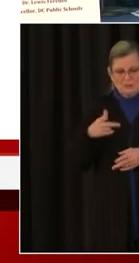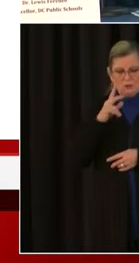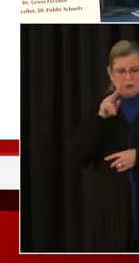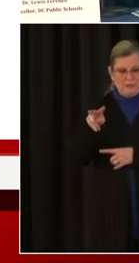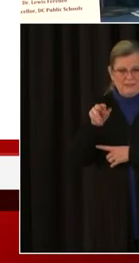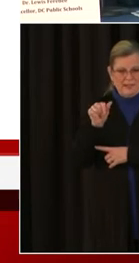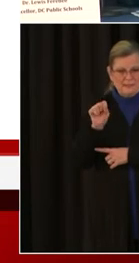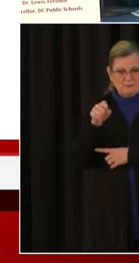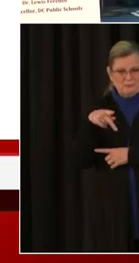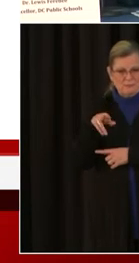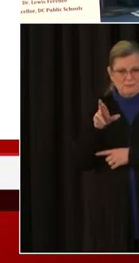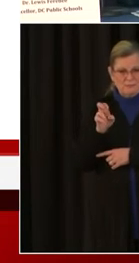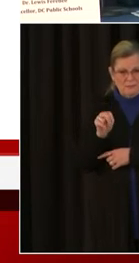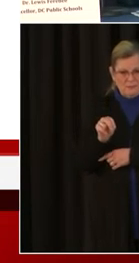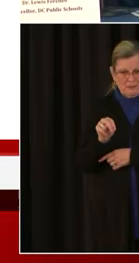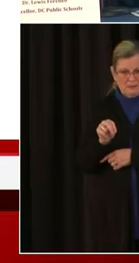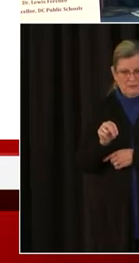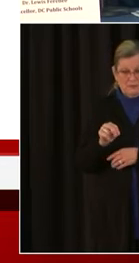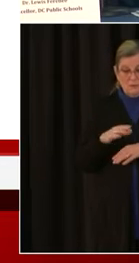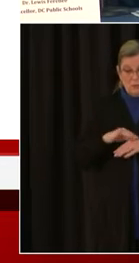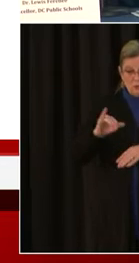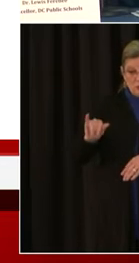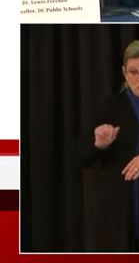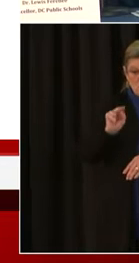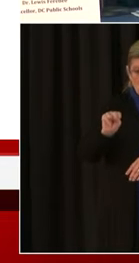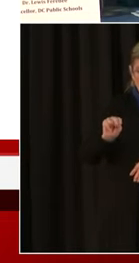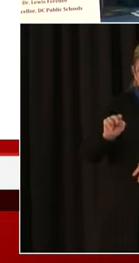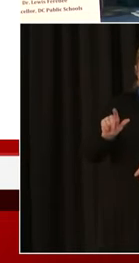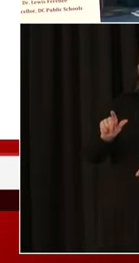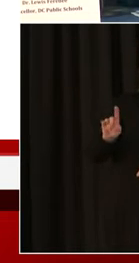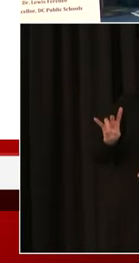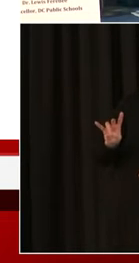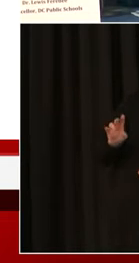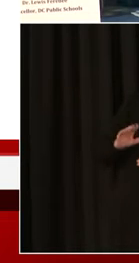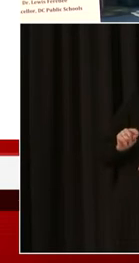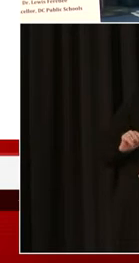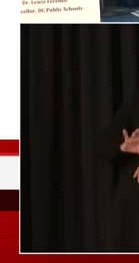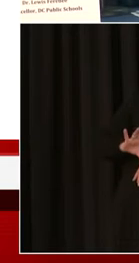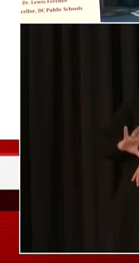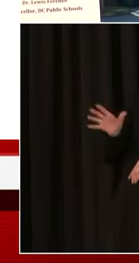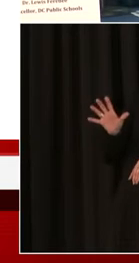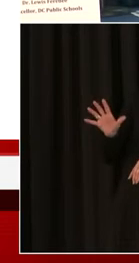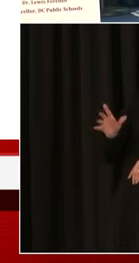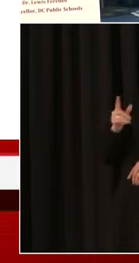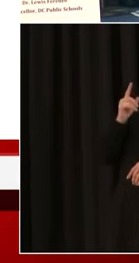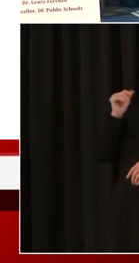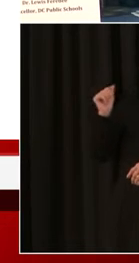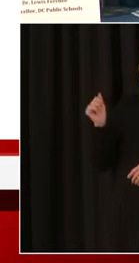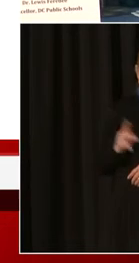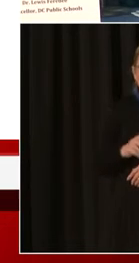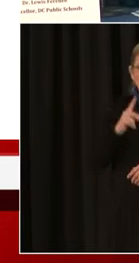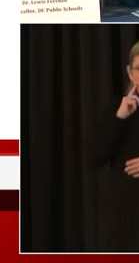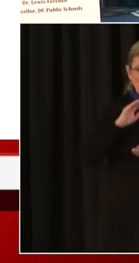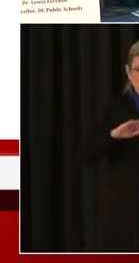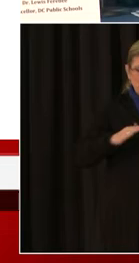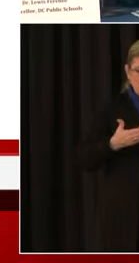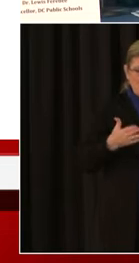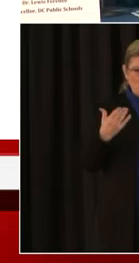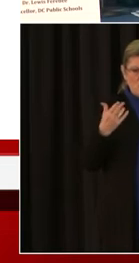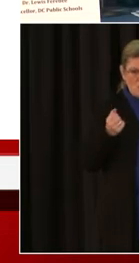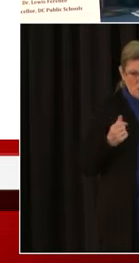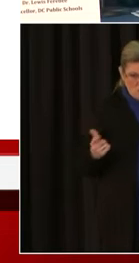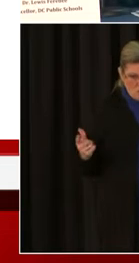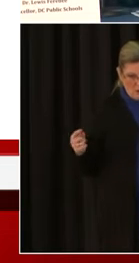January the 27th at 5 p.m., we will return for another term 3 community town hall. And then January